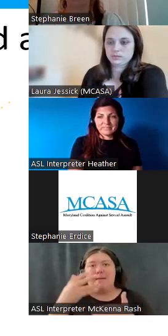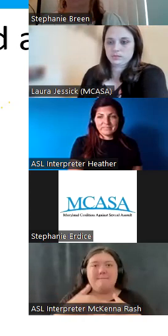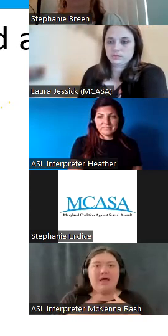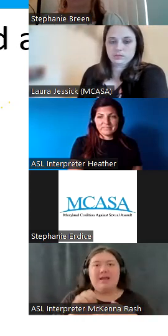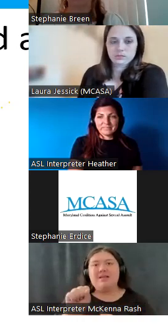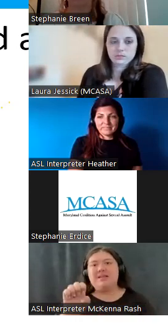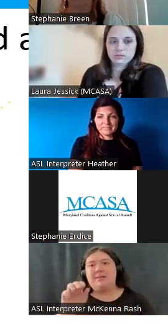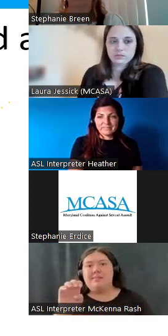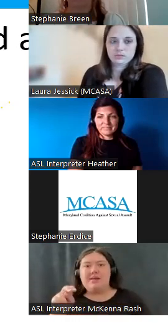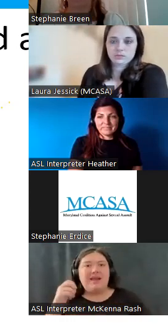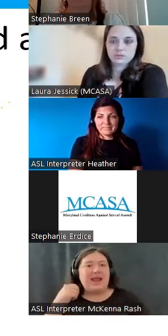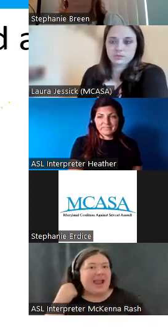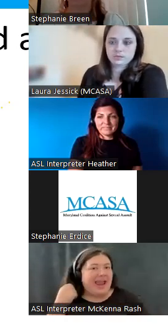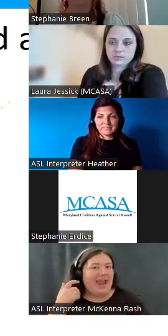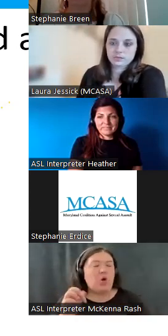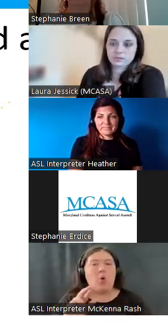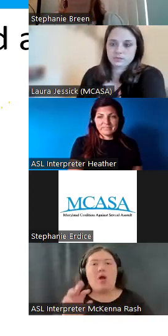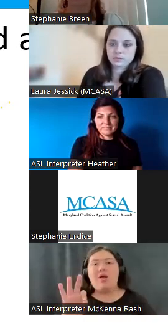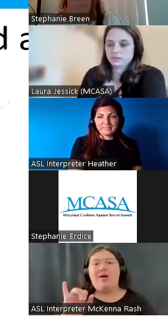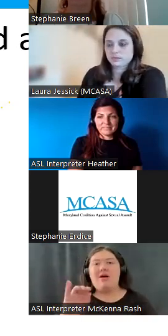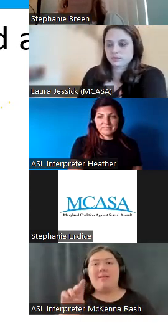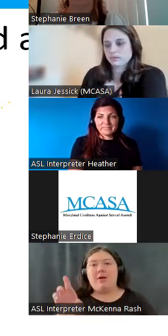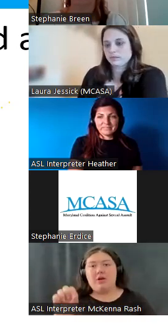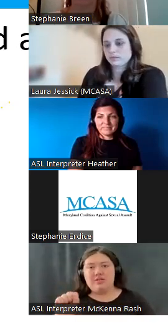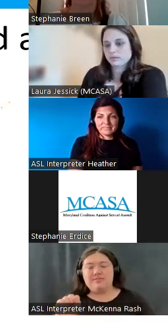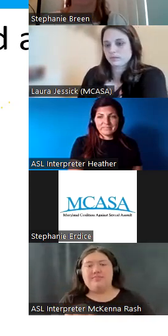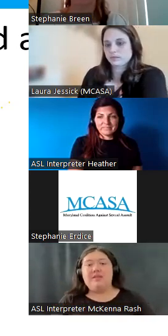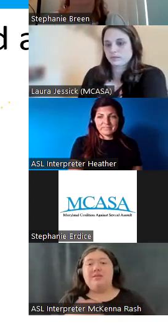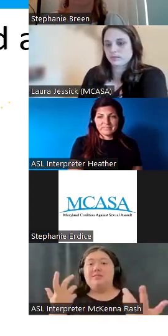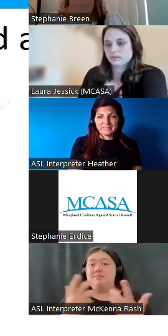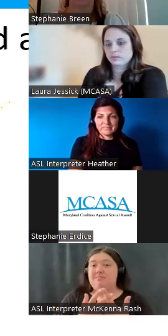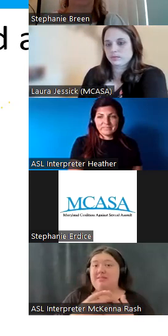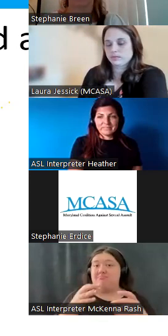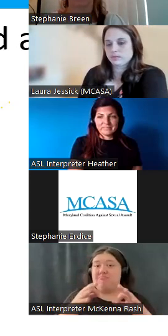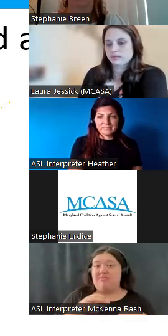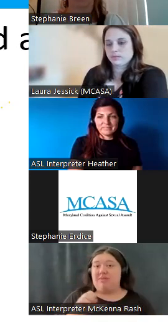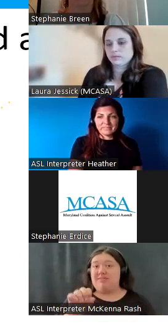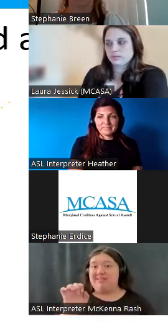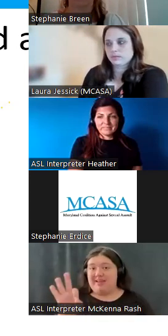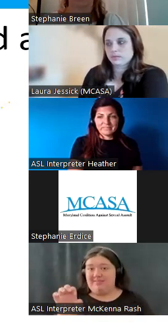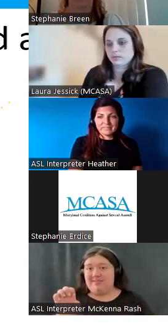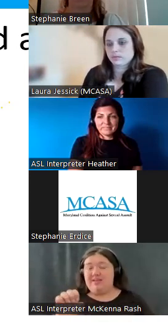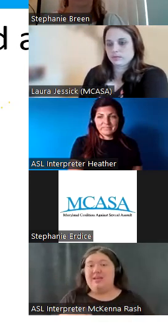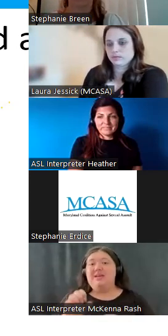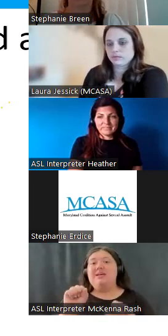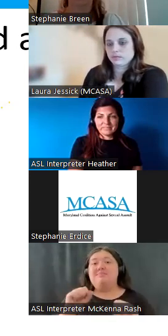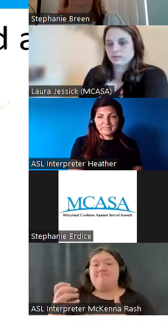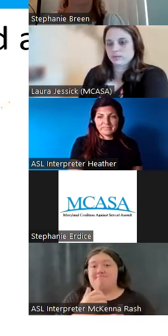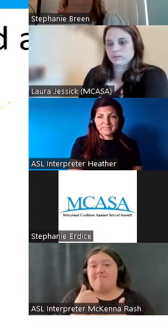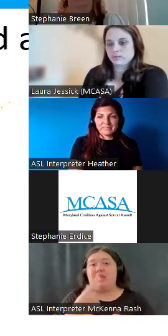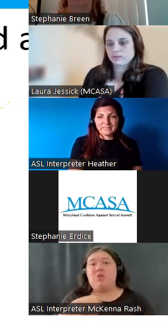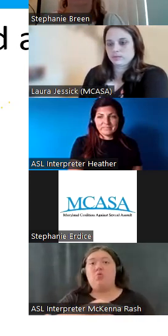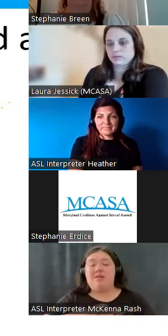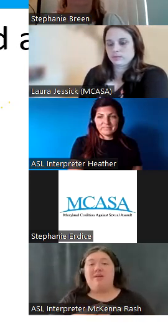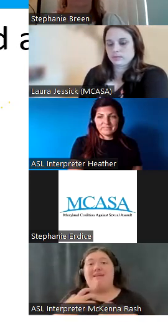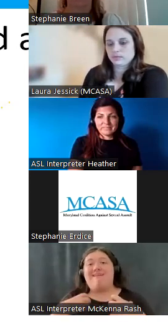hairs, or fibers. To meet the definition of a SAEK, the evidence must be collected by a qualified healthcare provider,